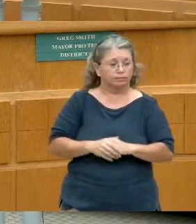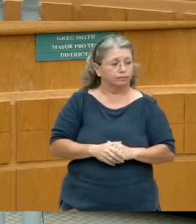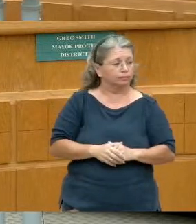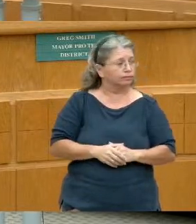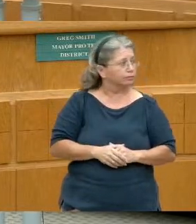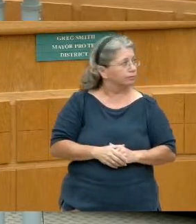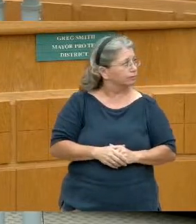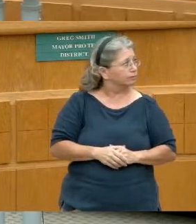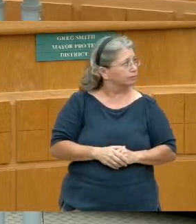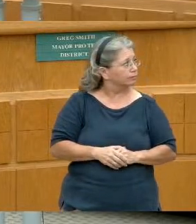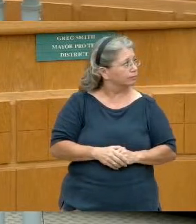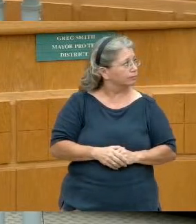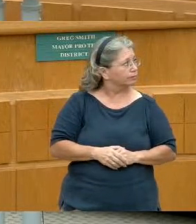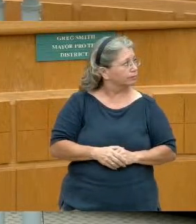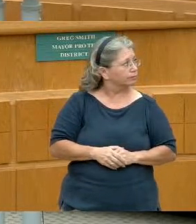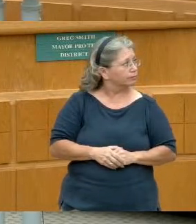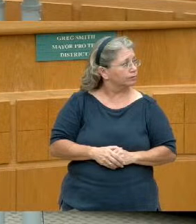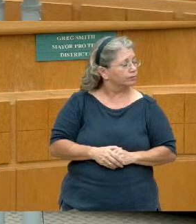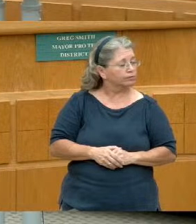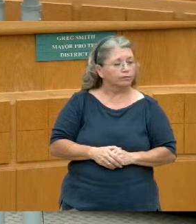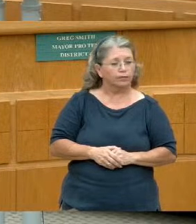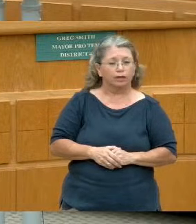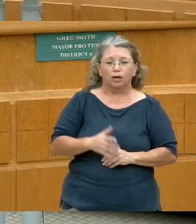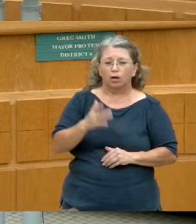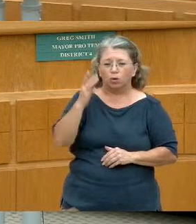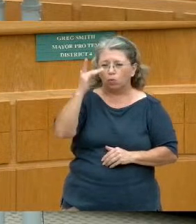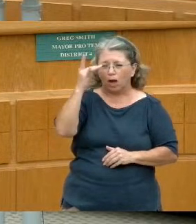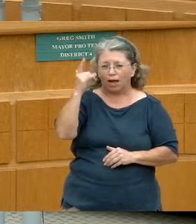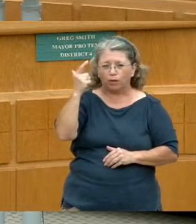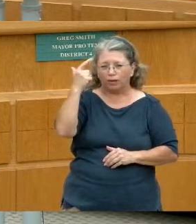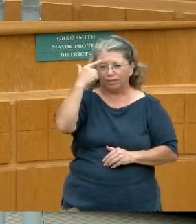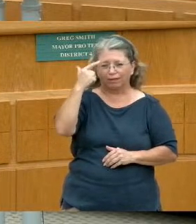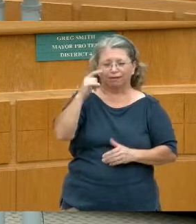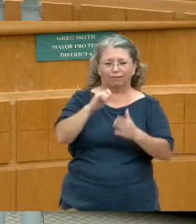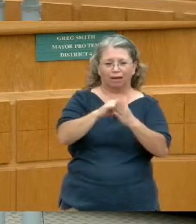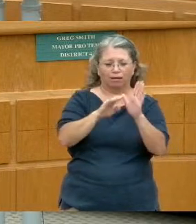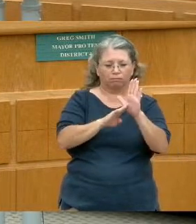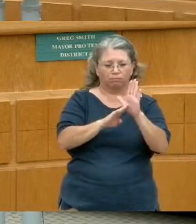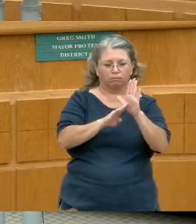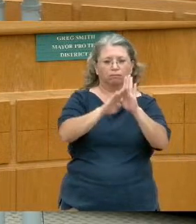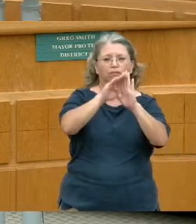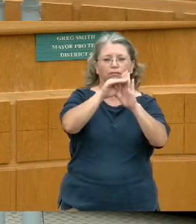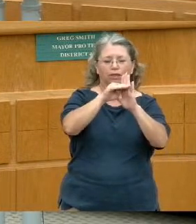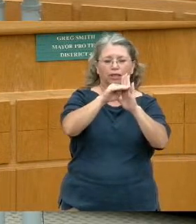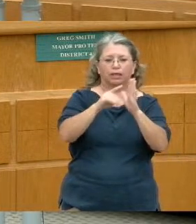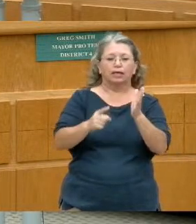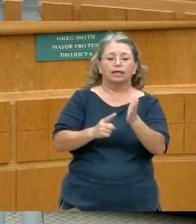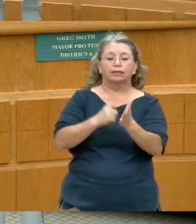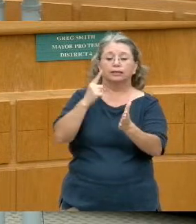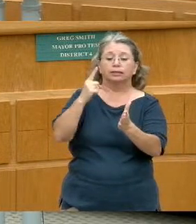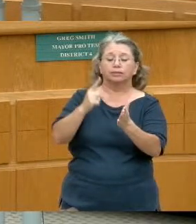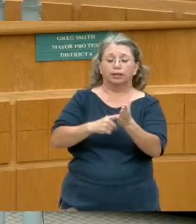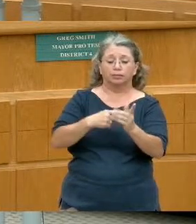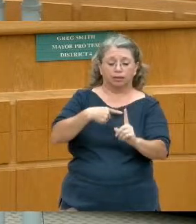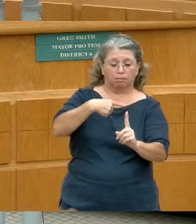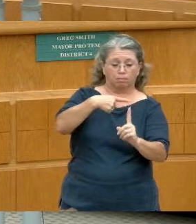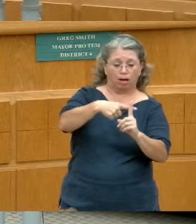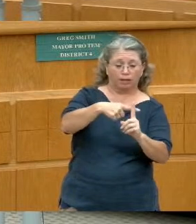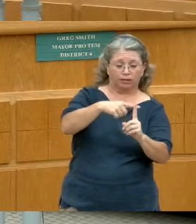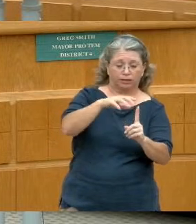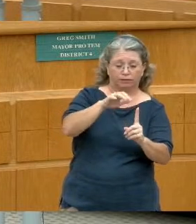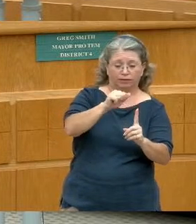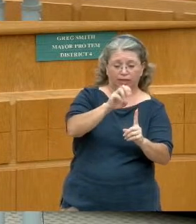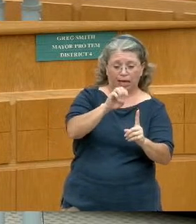think for that uptick there is sometimes positive tests maybe get lost